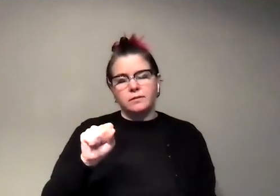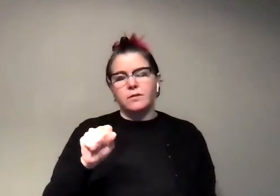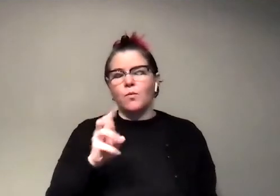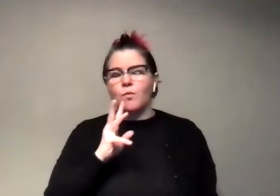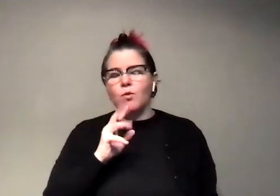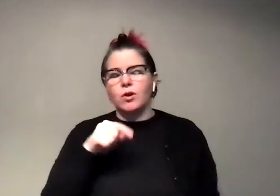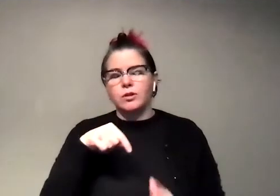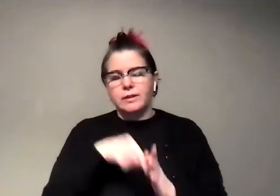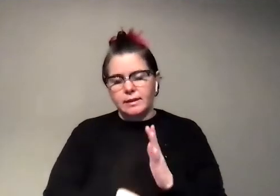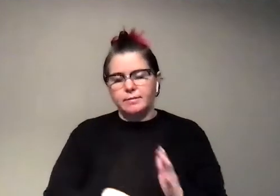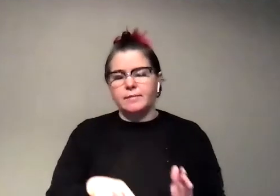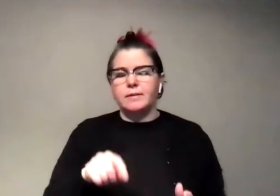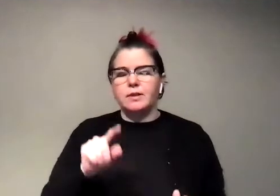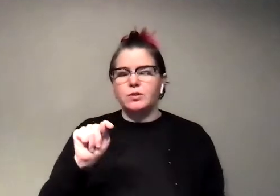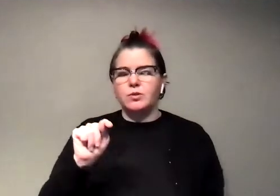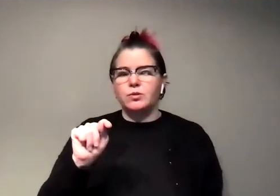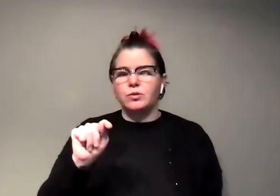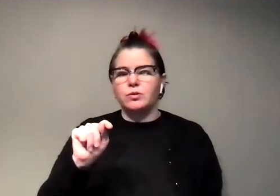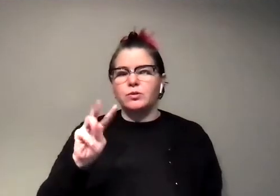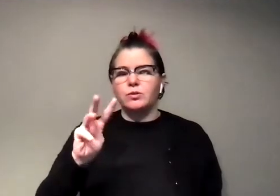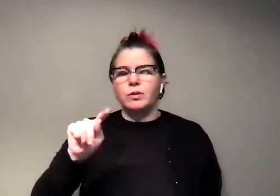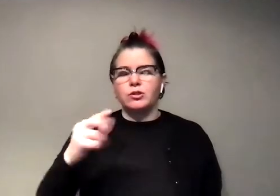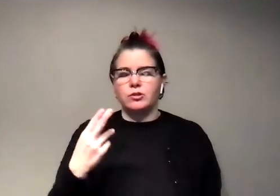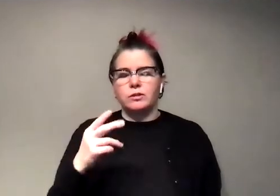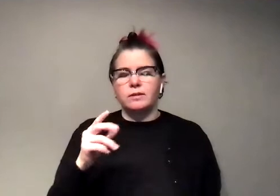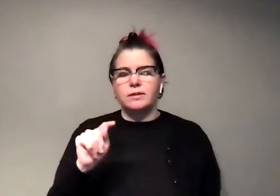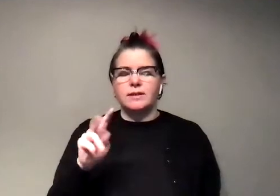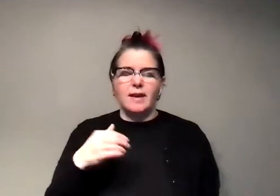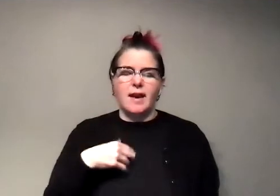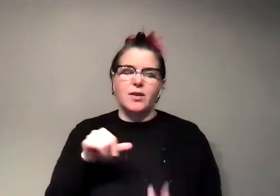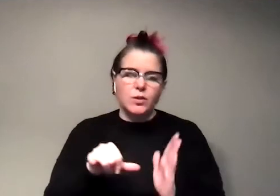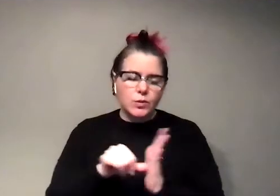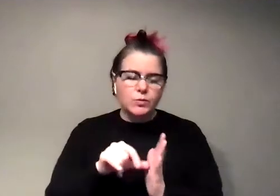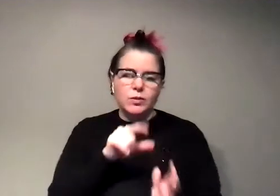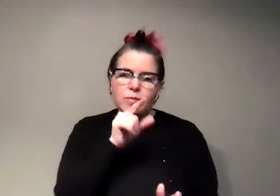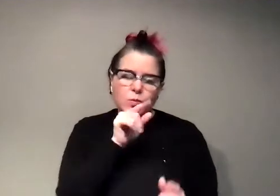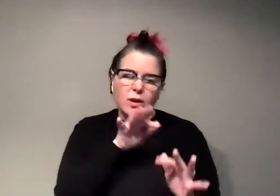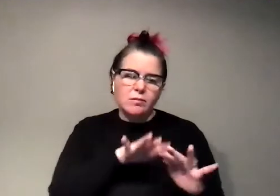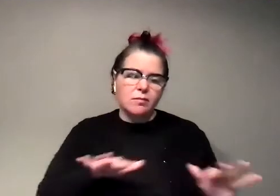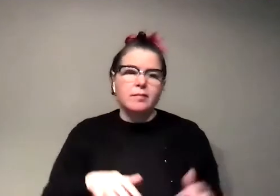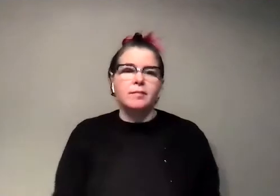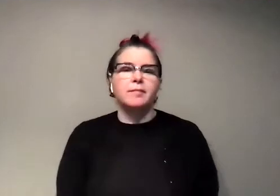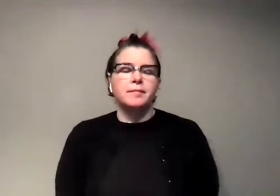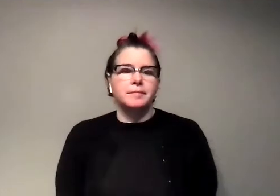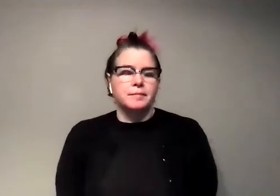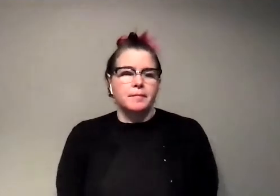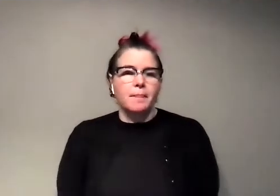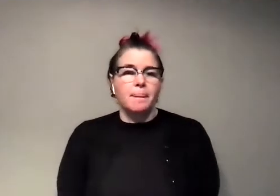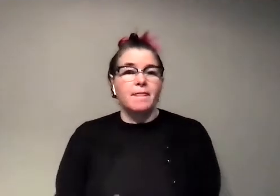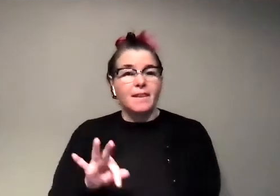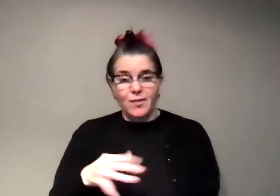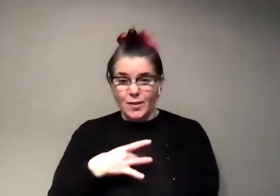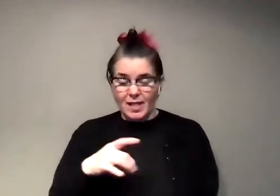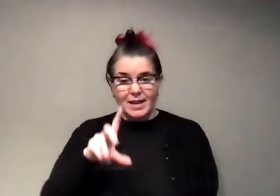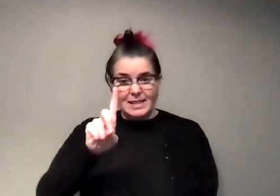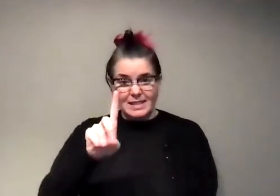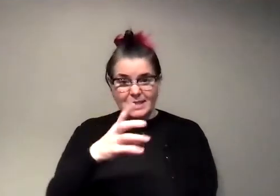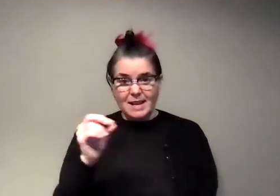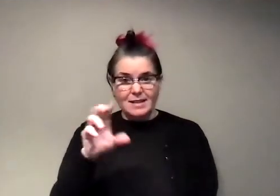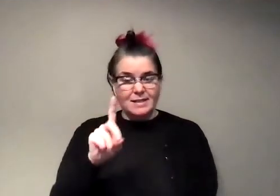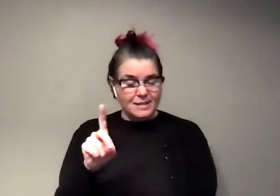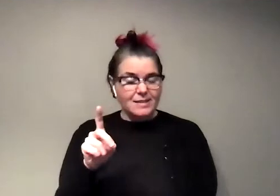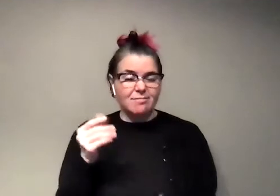twitch.tv/Rivals of Waterdeep, which also has like a YouTube page and a Twitter and all that stuff. So if you're into D&D, make sure